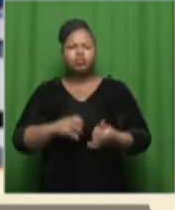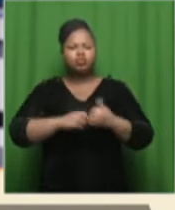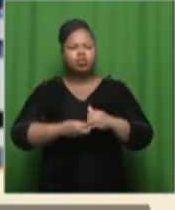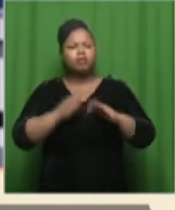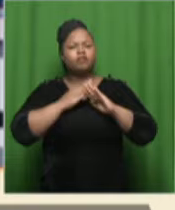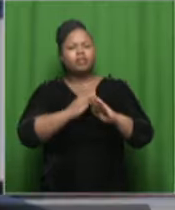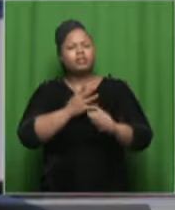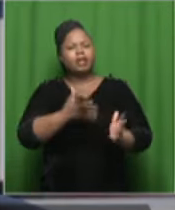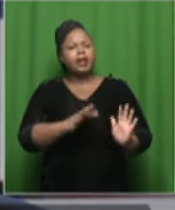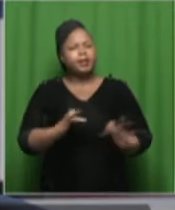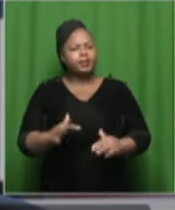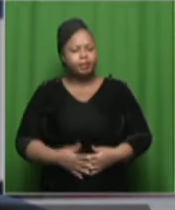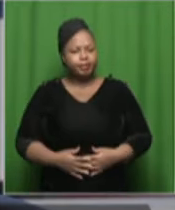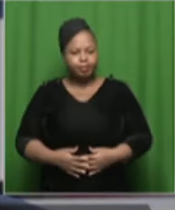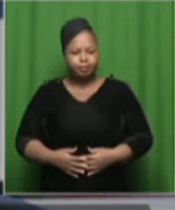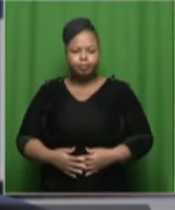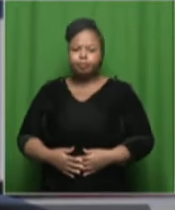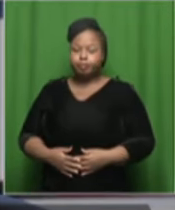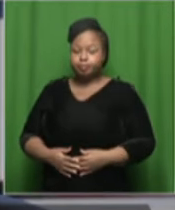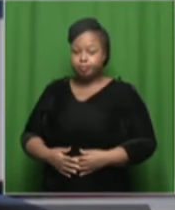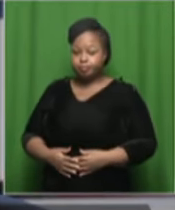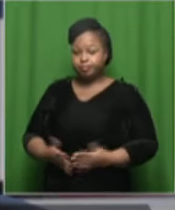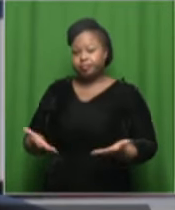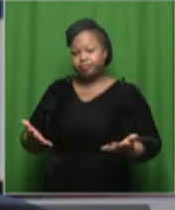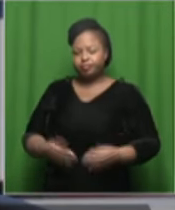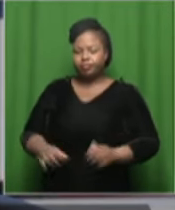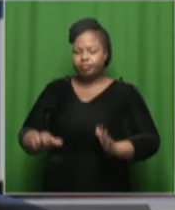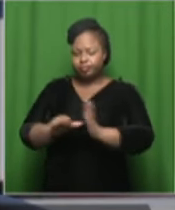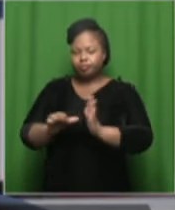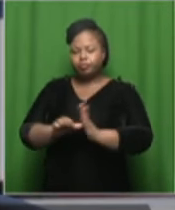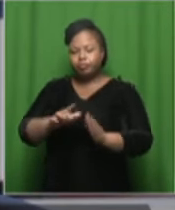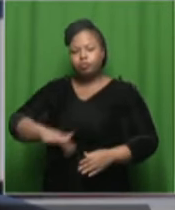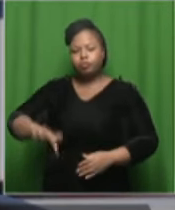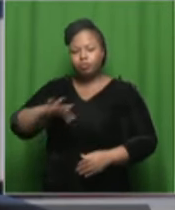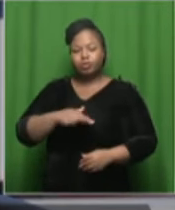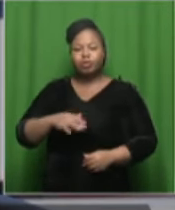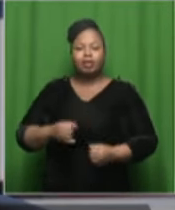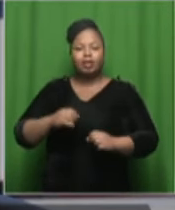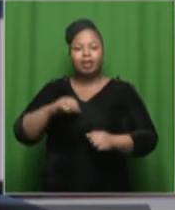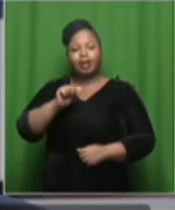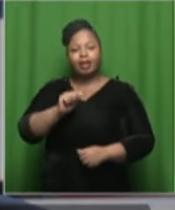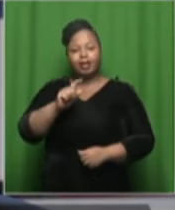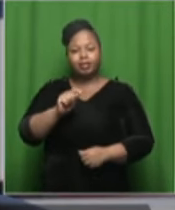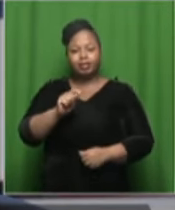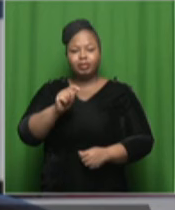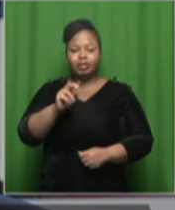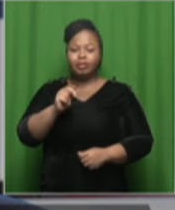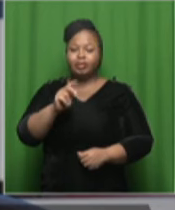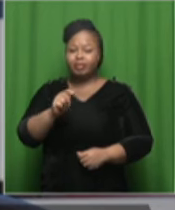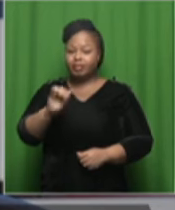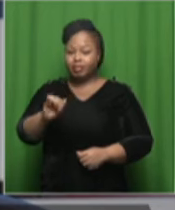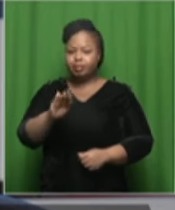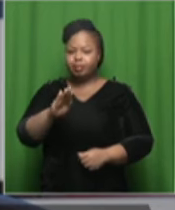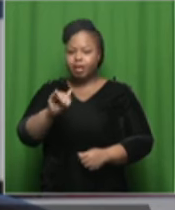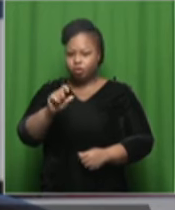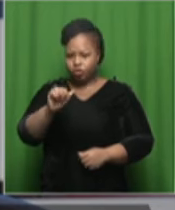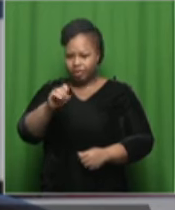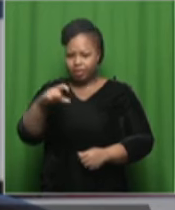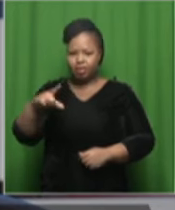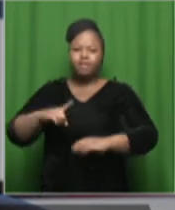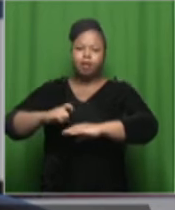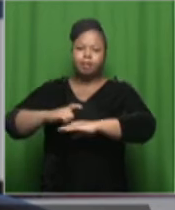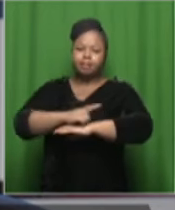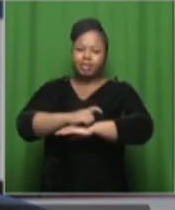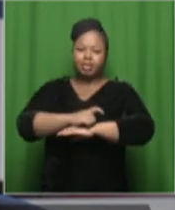mitigate? So I think the important thing for everyone to remember is that antibiotics don't work against viruses, they work against bacteria. Okay.